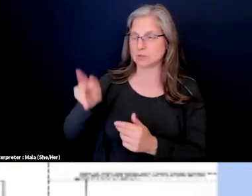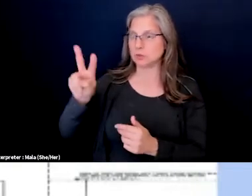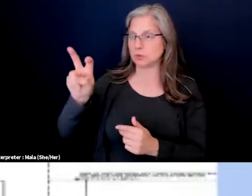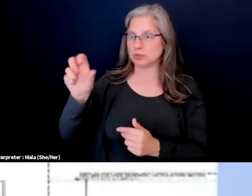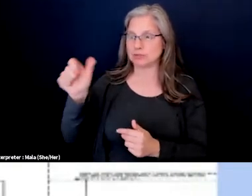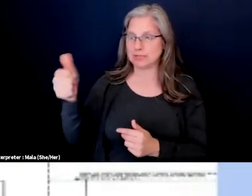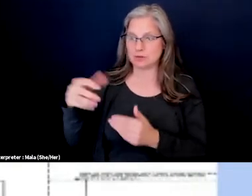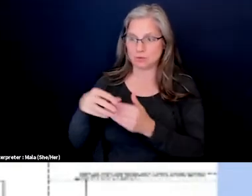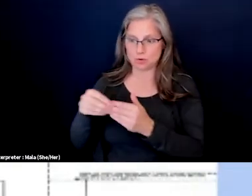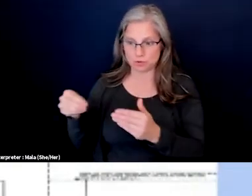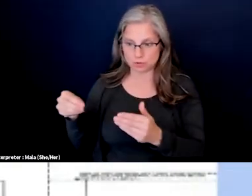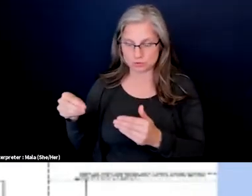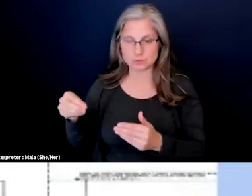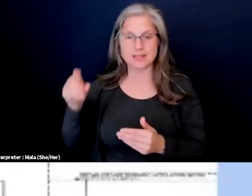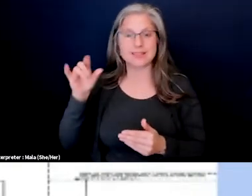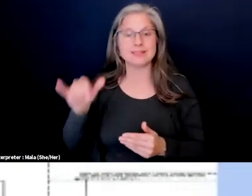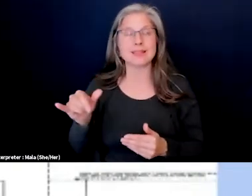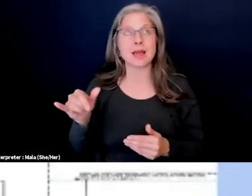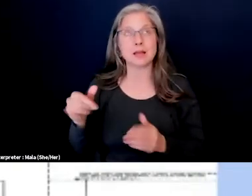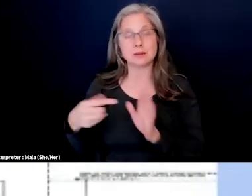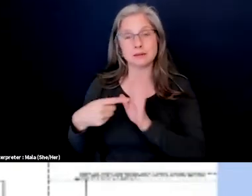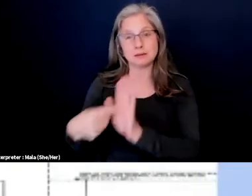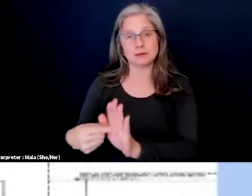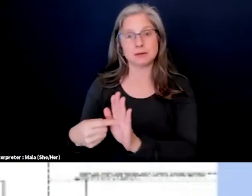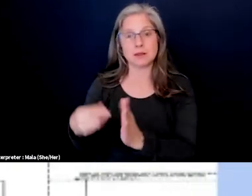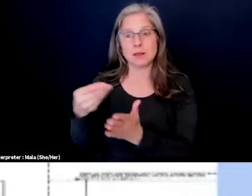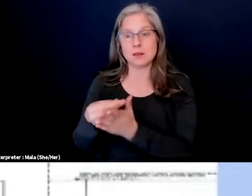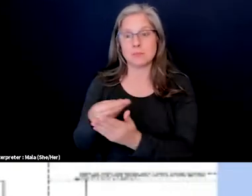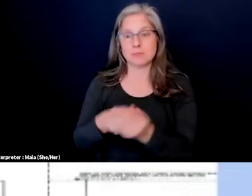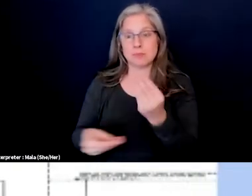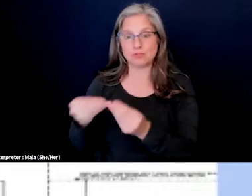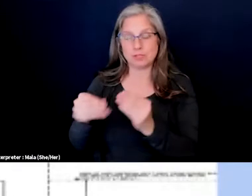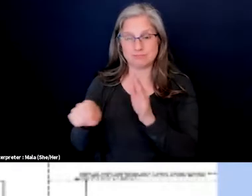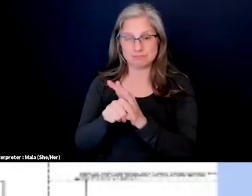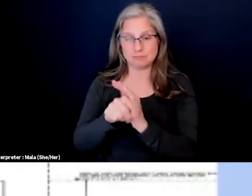$6,946,210. And that reflects a budget shortfall of